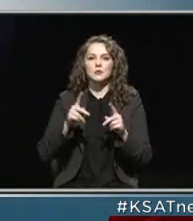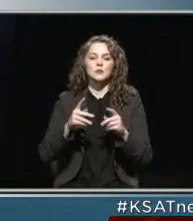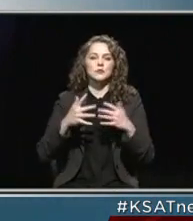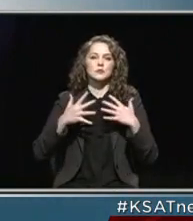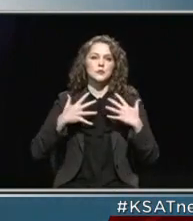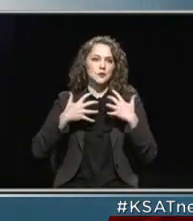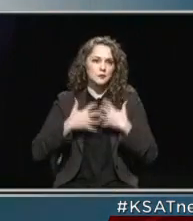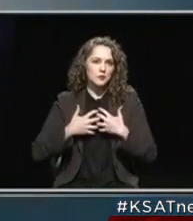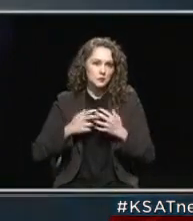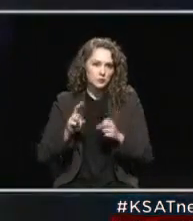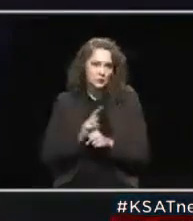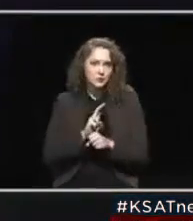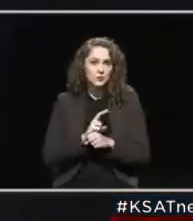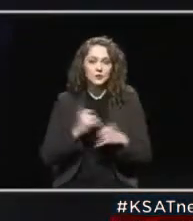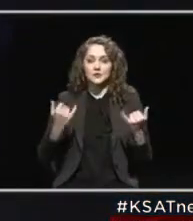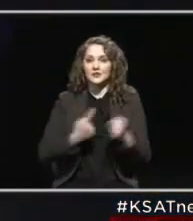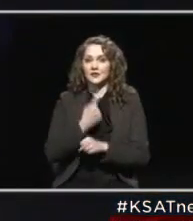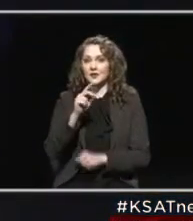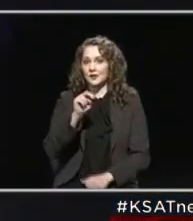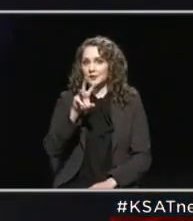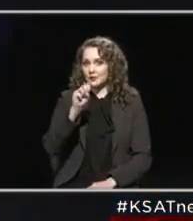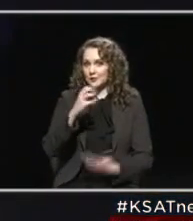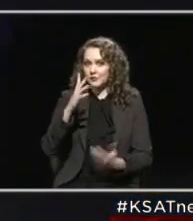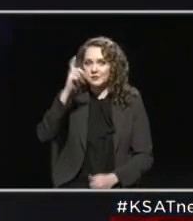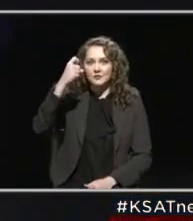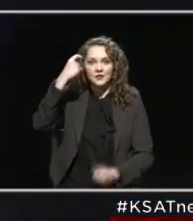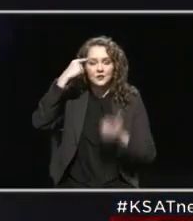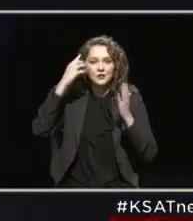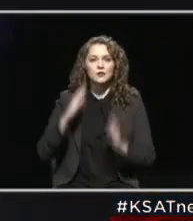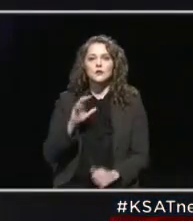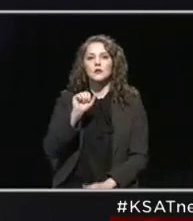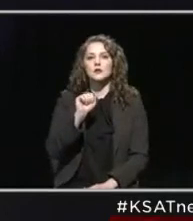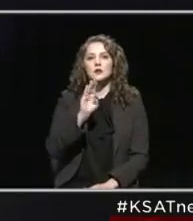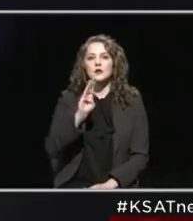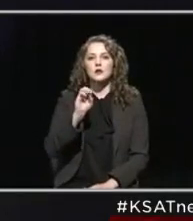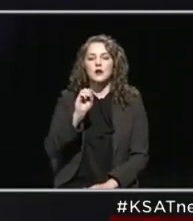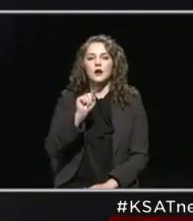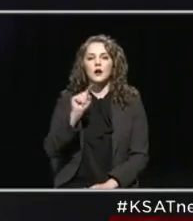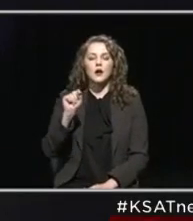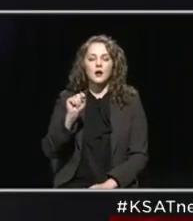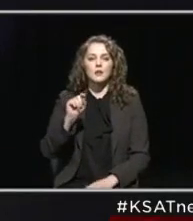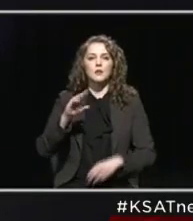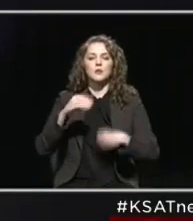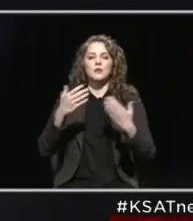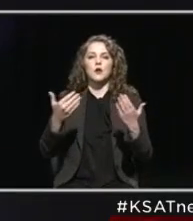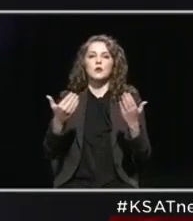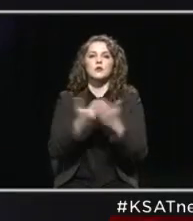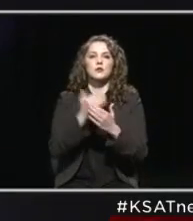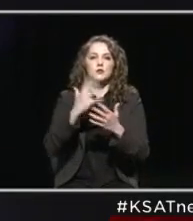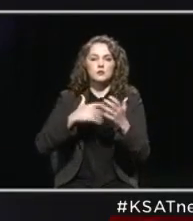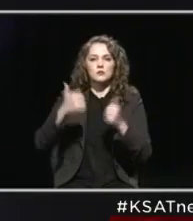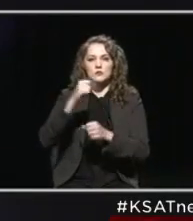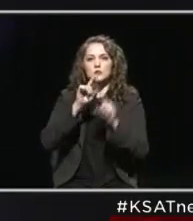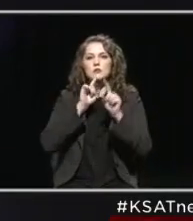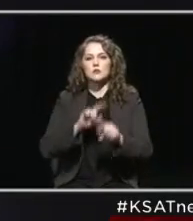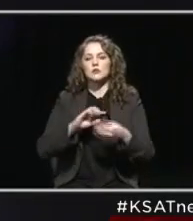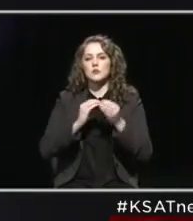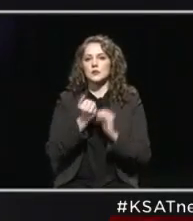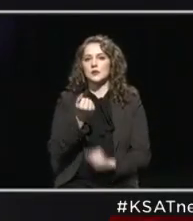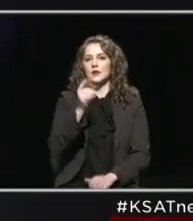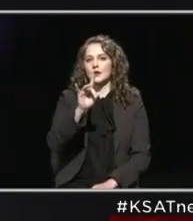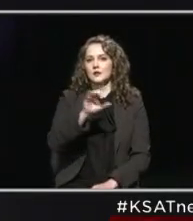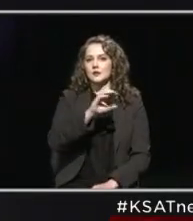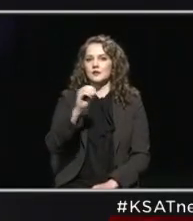of today, obviously, was Governor Abbott issued a new executive order, order number 18, as well as order